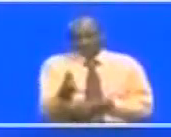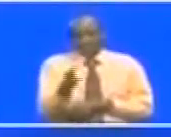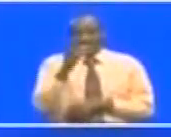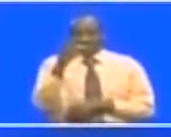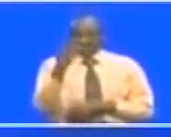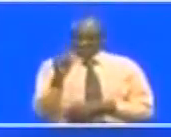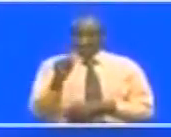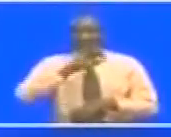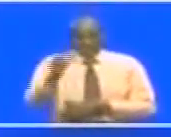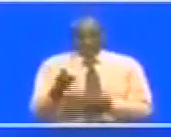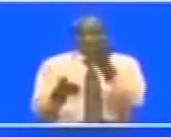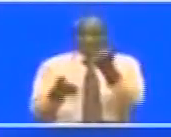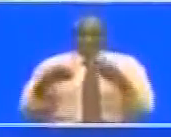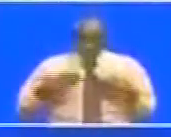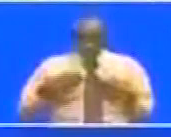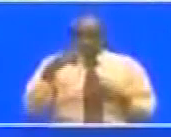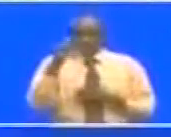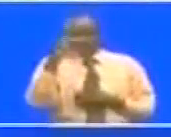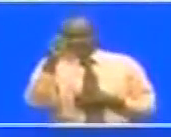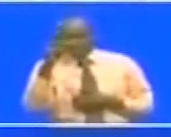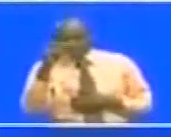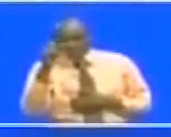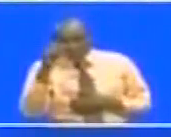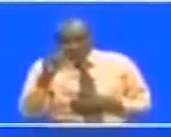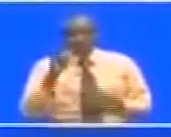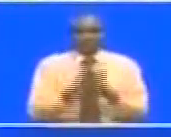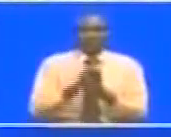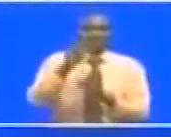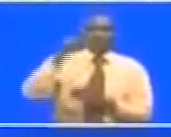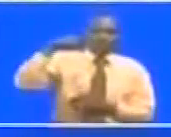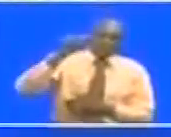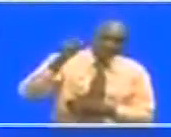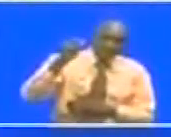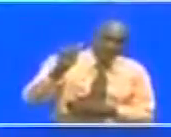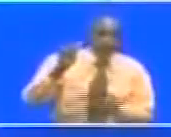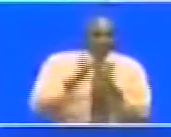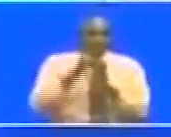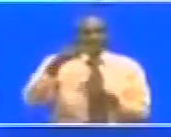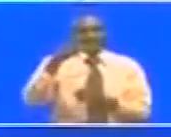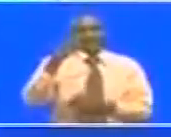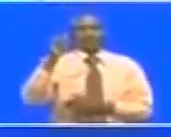central business district is made up of Kivukoni, Kisutu, Upanga and Kariakoo.